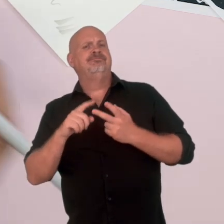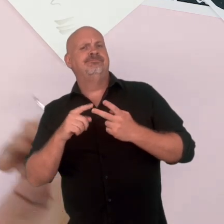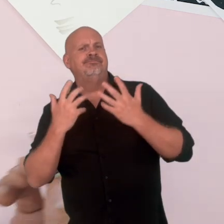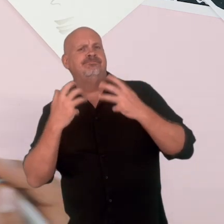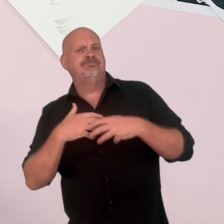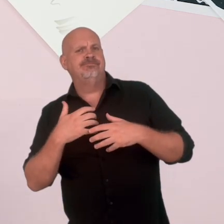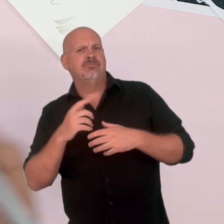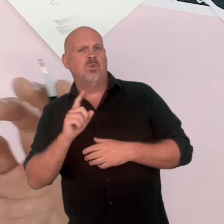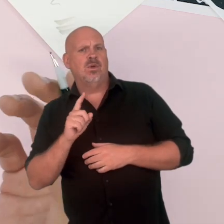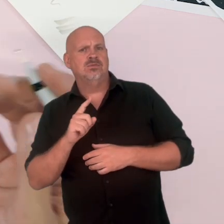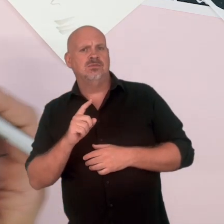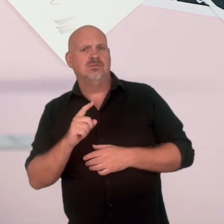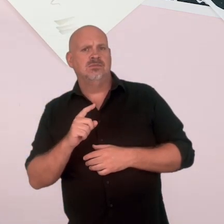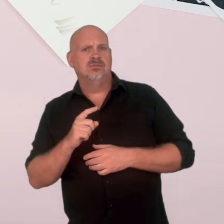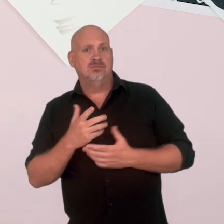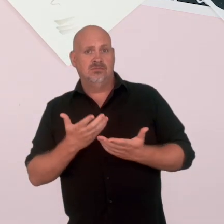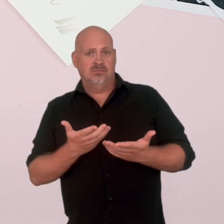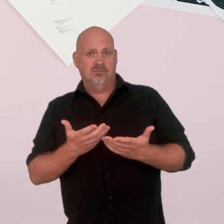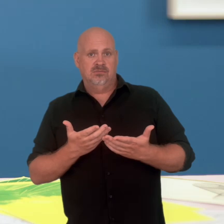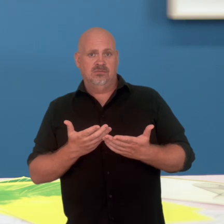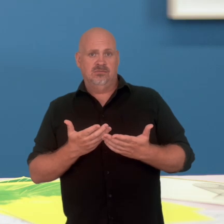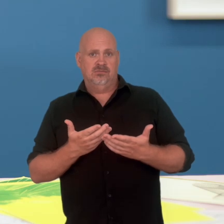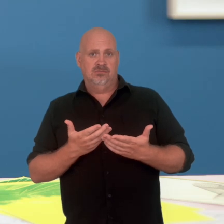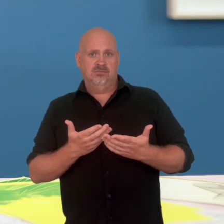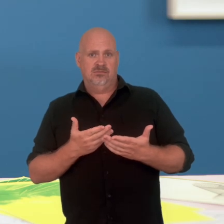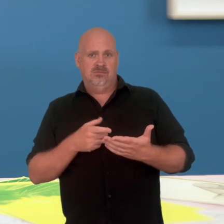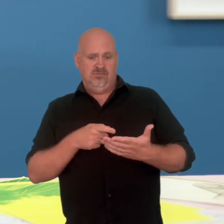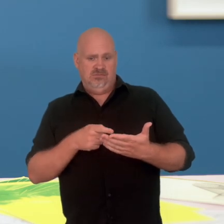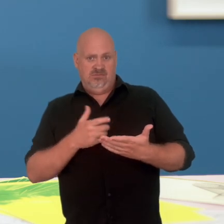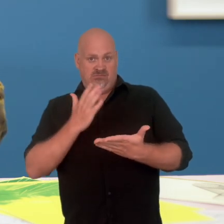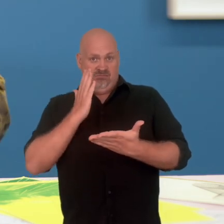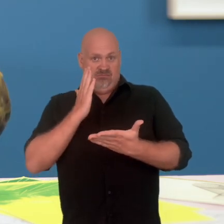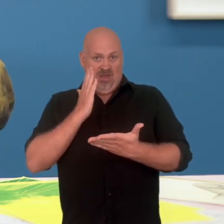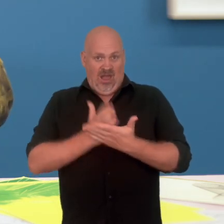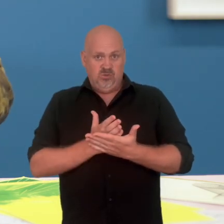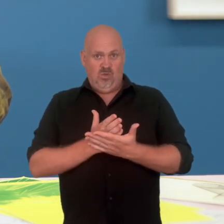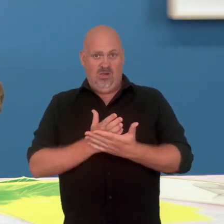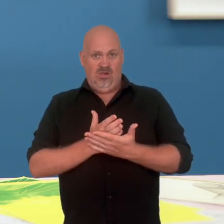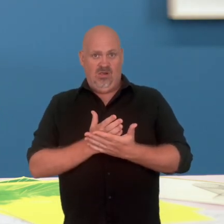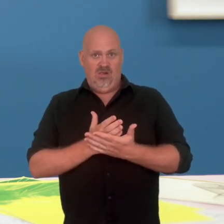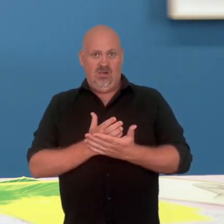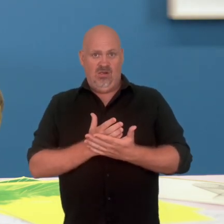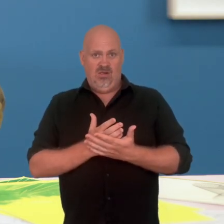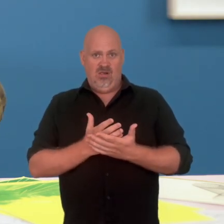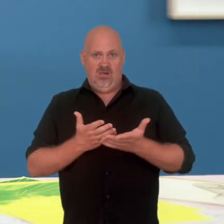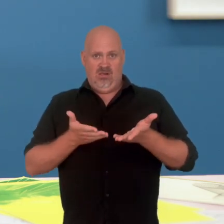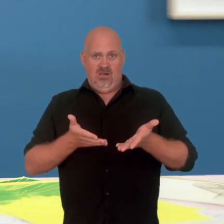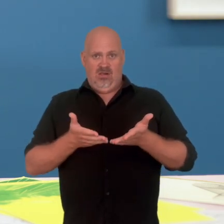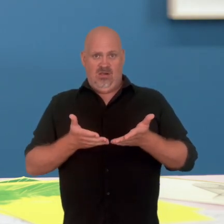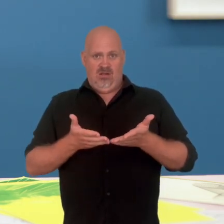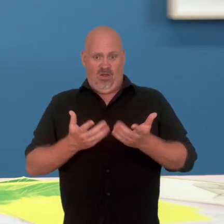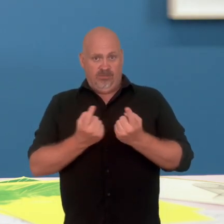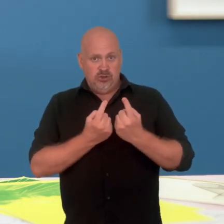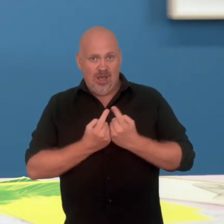concern or question is to do with the actual objects or